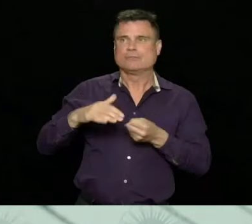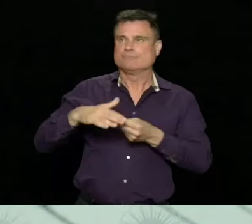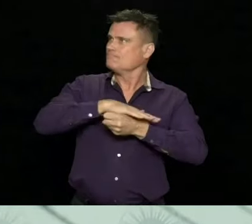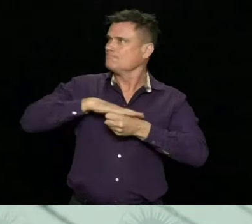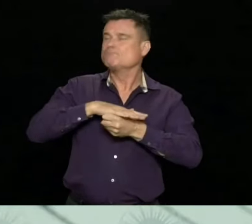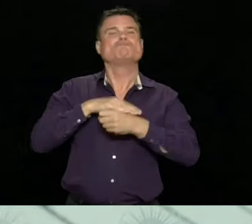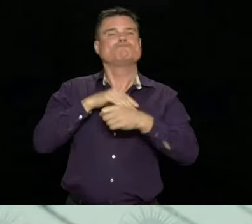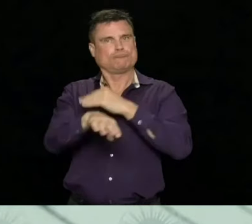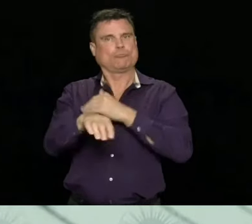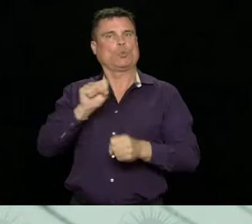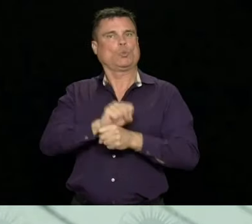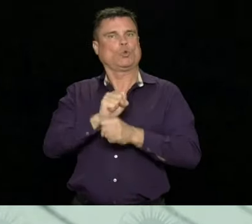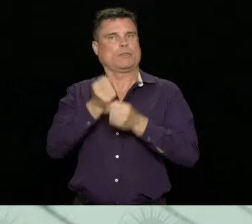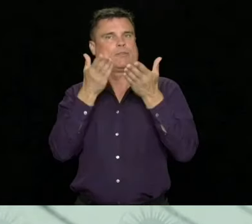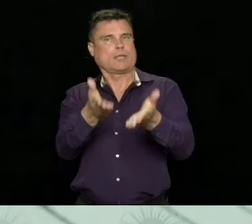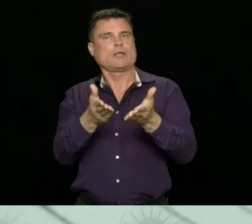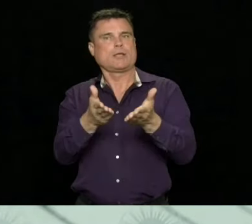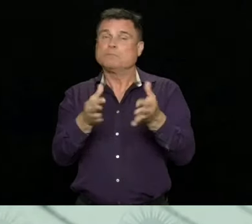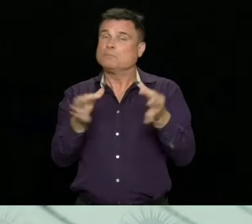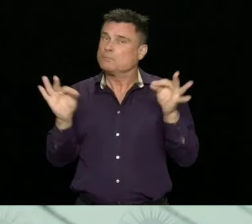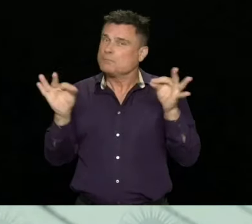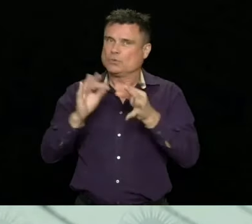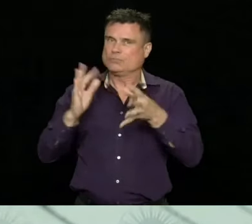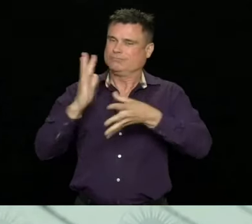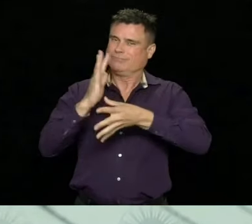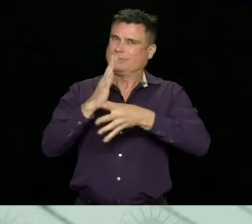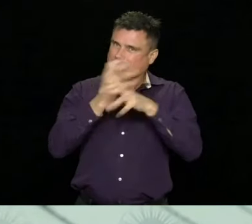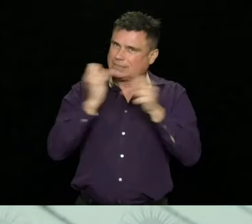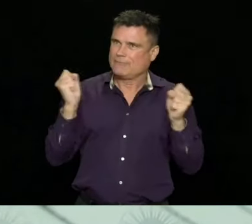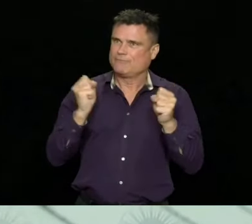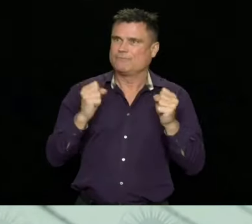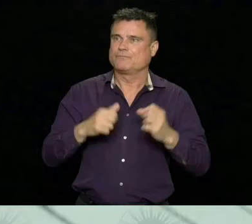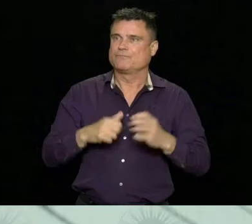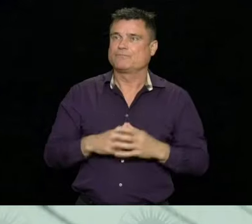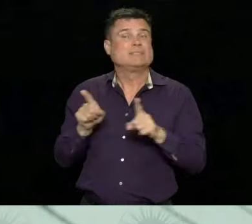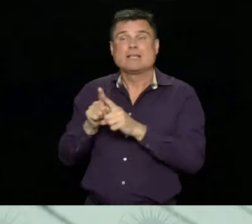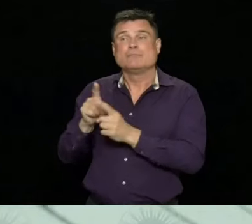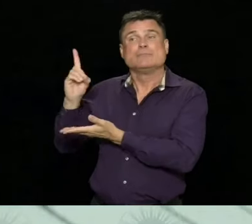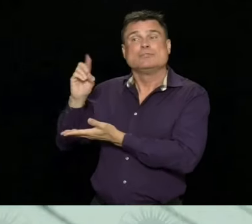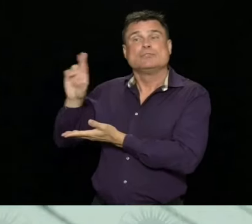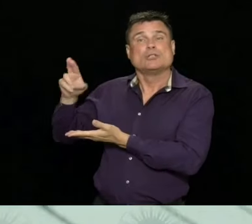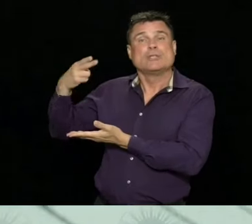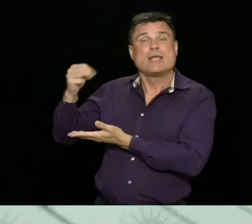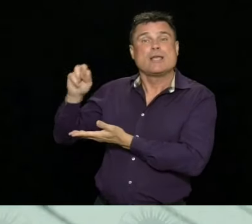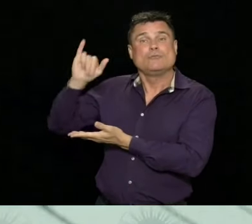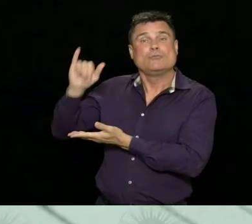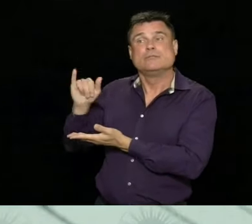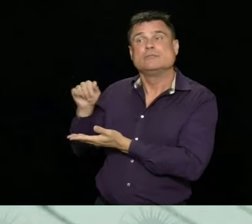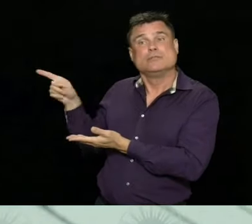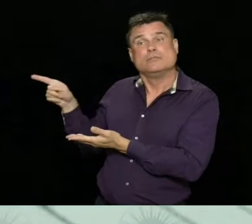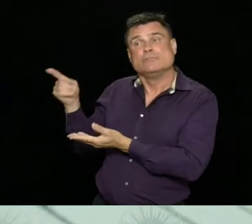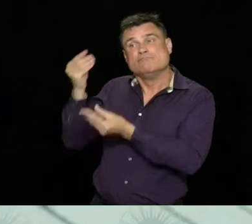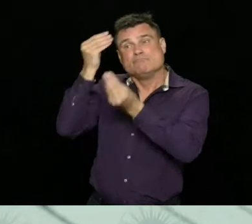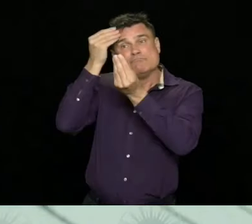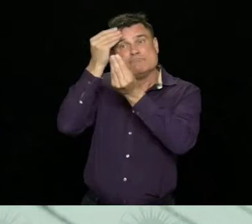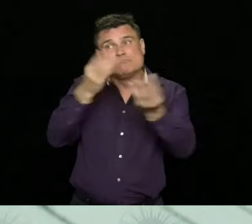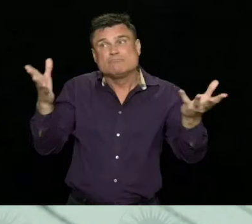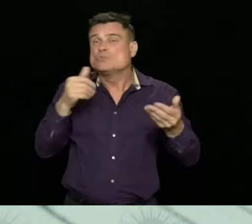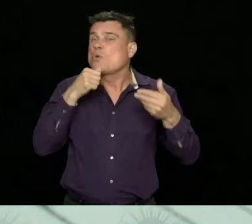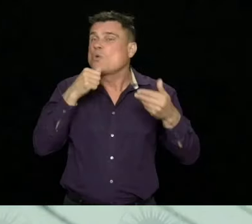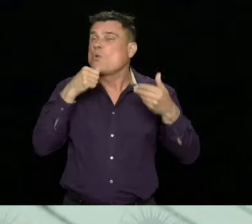Dr. Bonnie Henry have said, we don't want to start and then stop again. That's not the right thing to do. I think we want to start